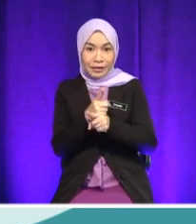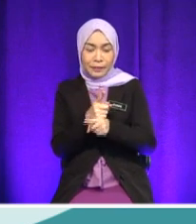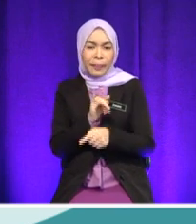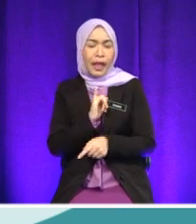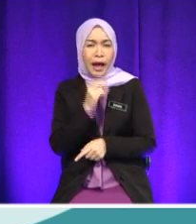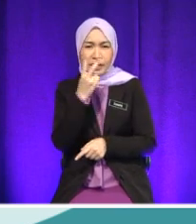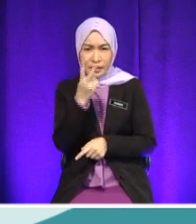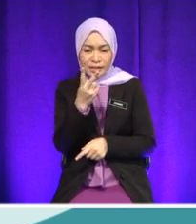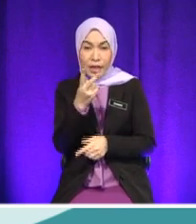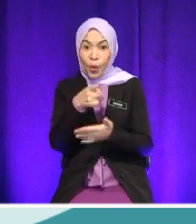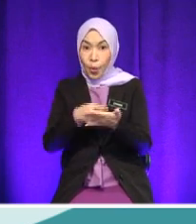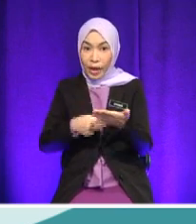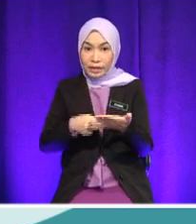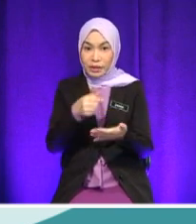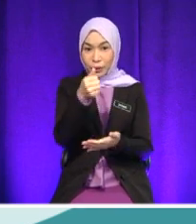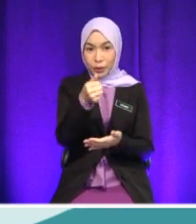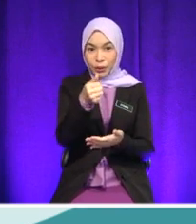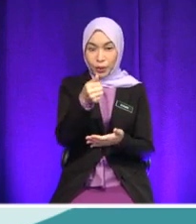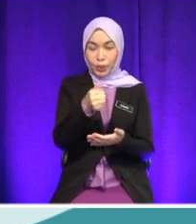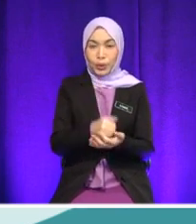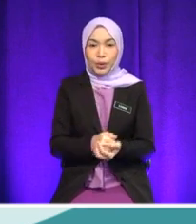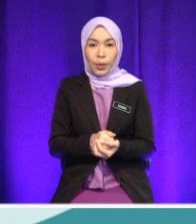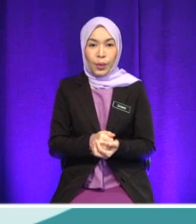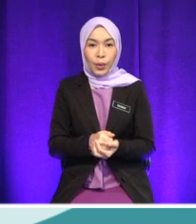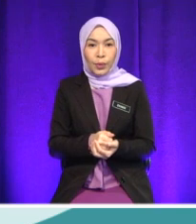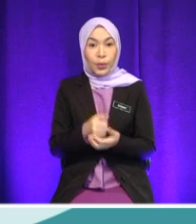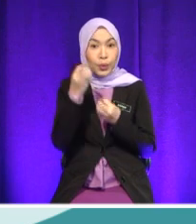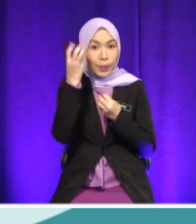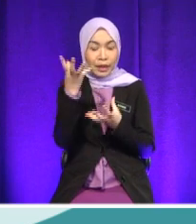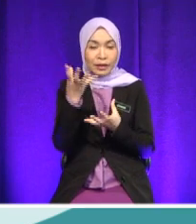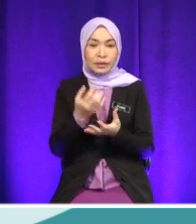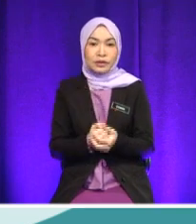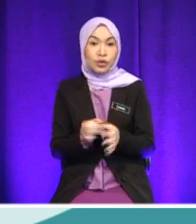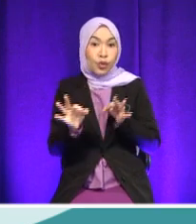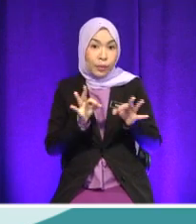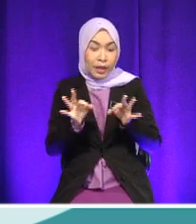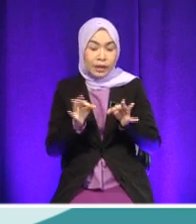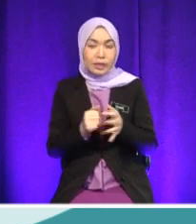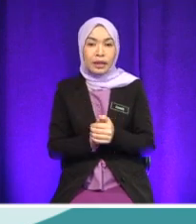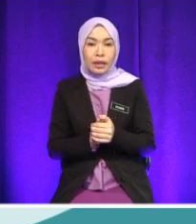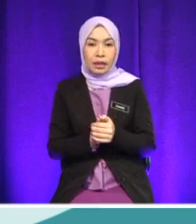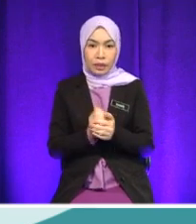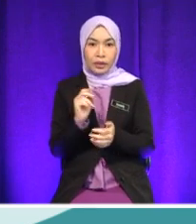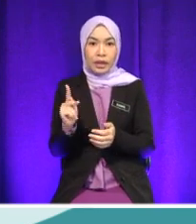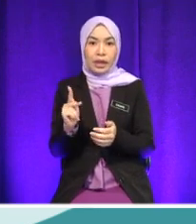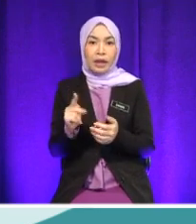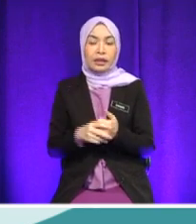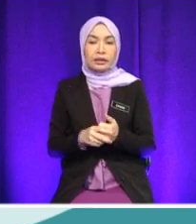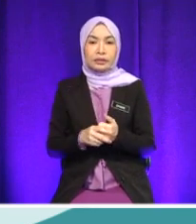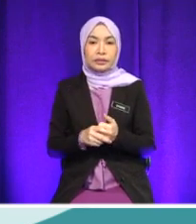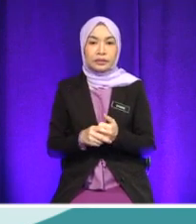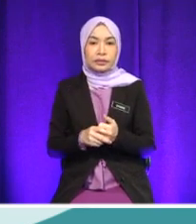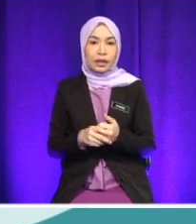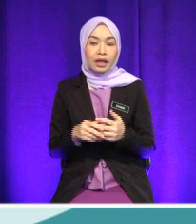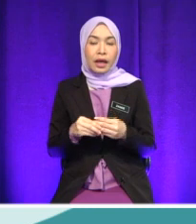mean, but. The third questions, I don't think that's the case because, right? The fourth questions, you have